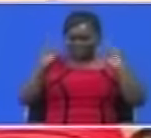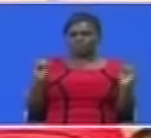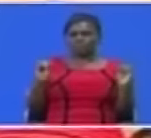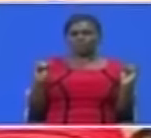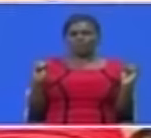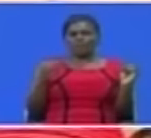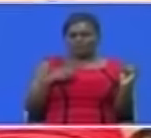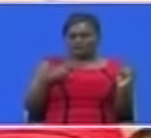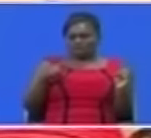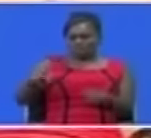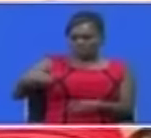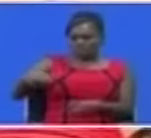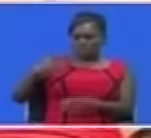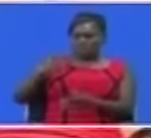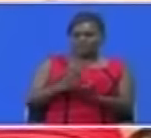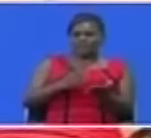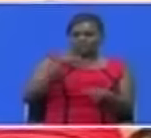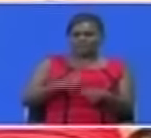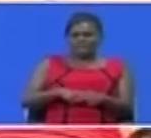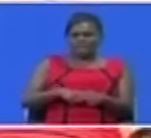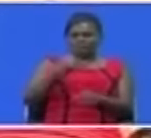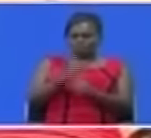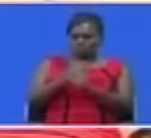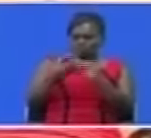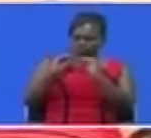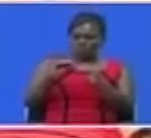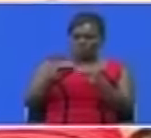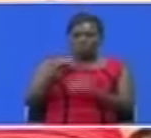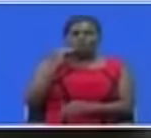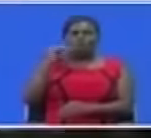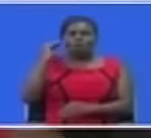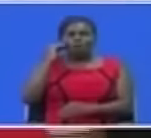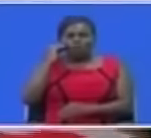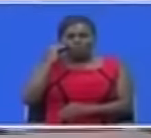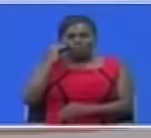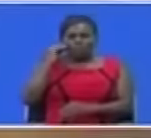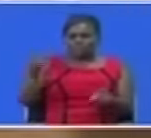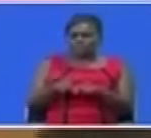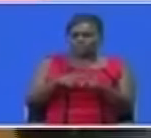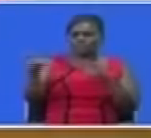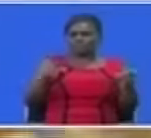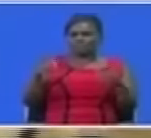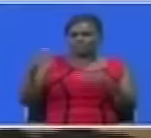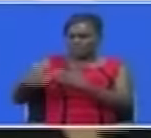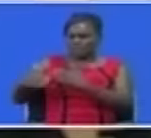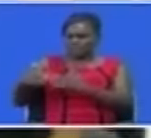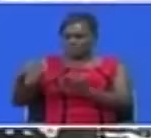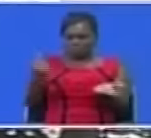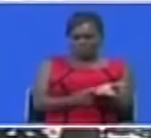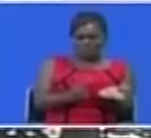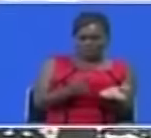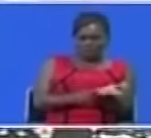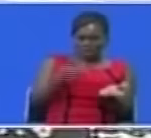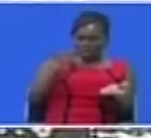that. There is the hook and the latch. Sometimes Lillian conducts her classes at the homes of her clients. She also travels to